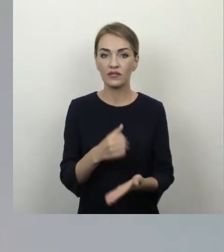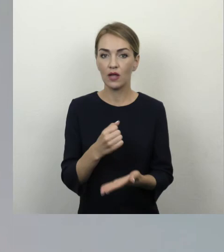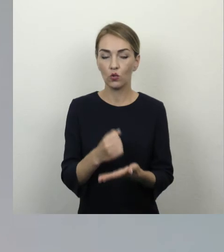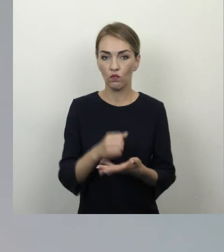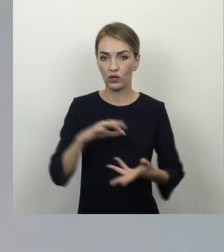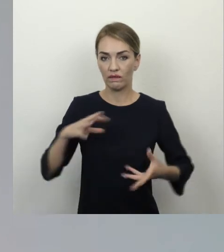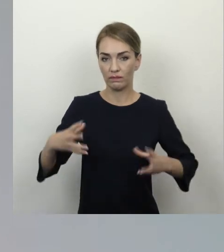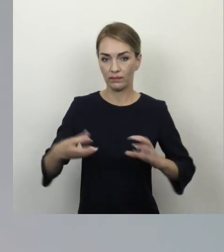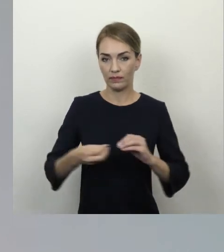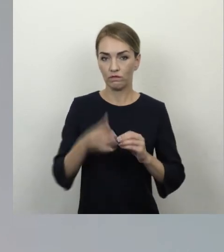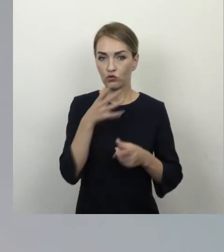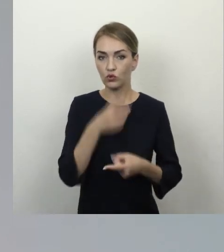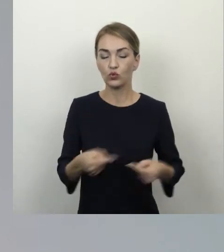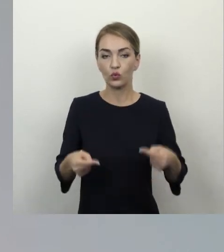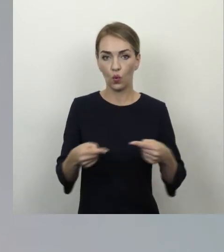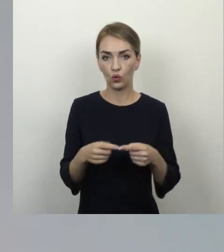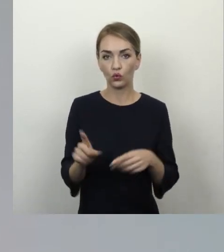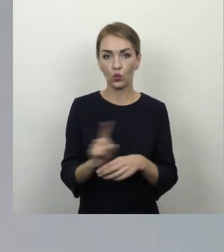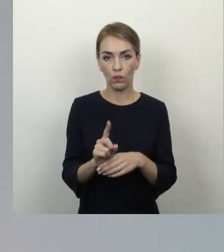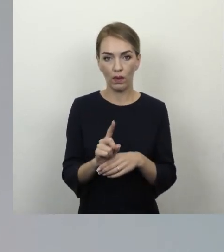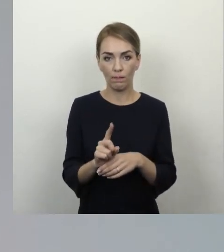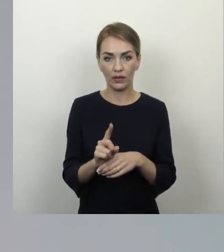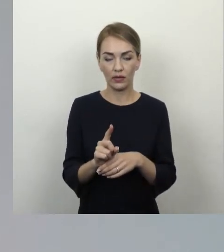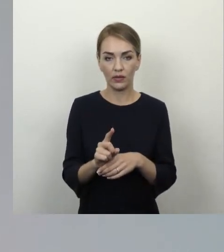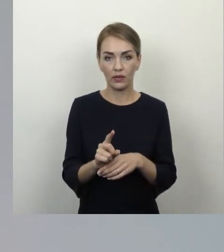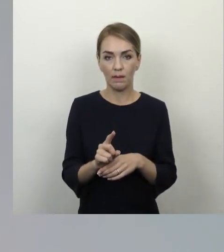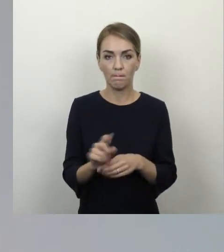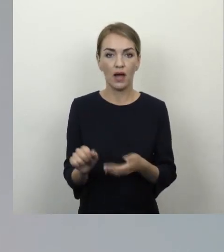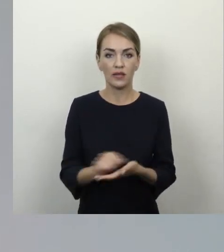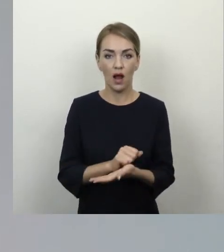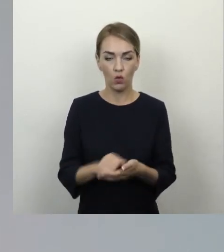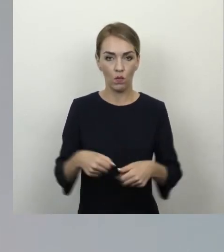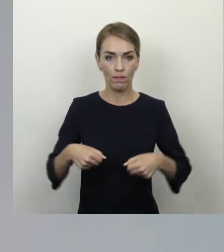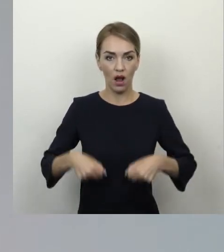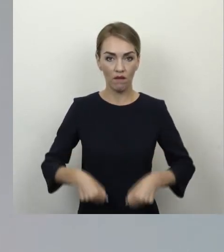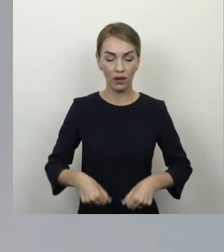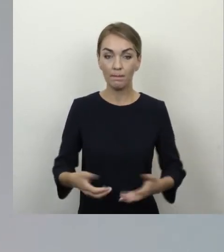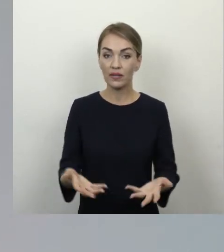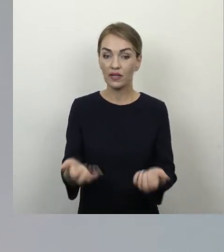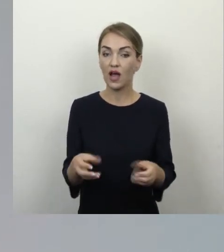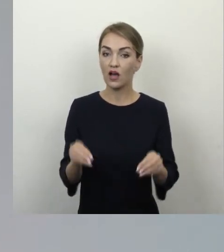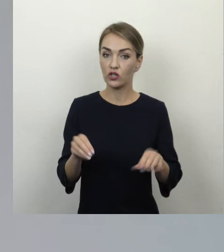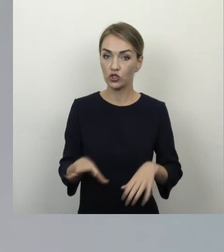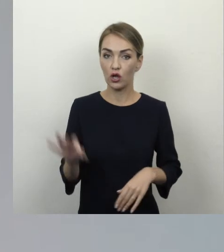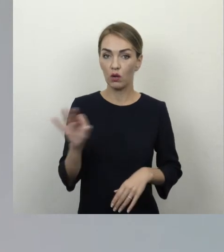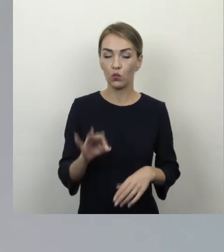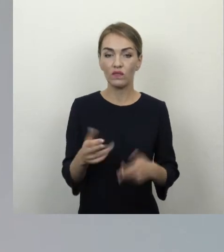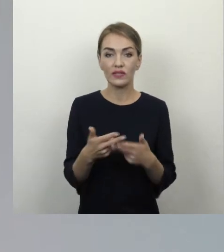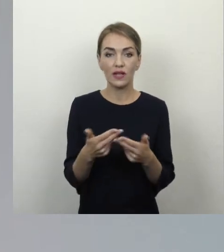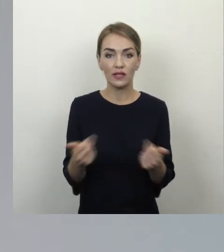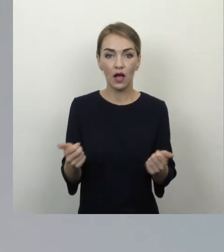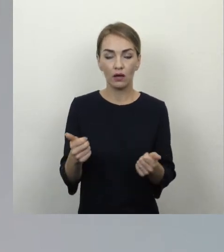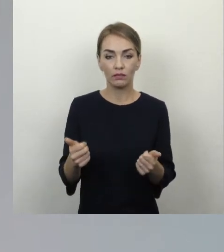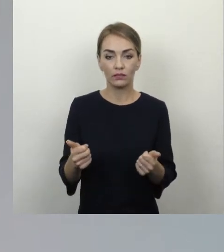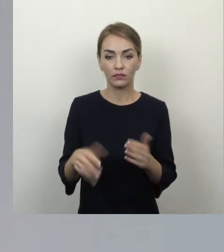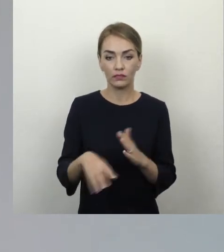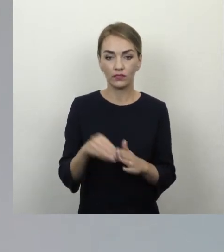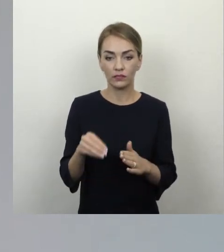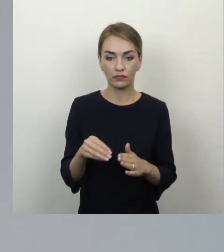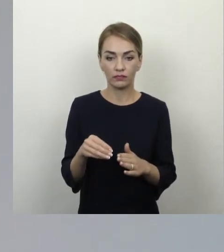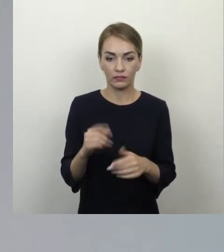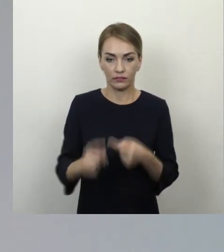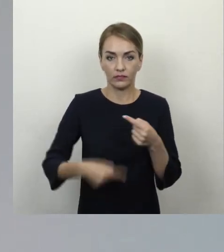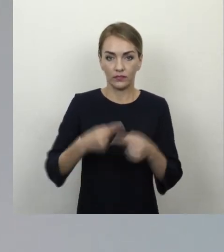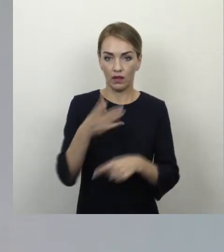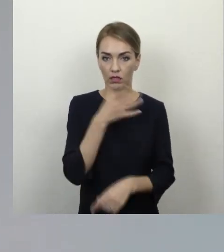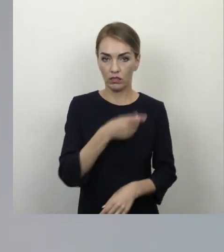Election Commission that would not establish the results within this substantive provision of the law.